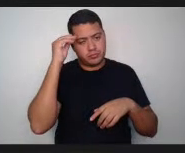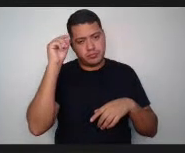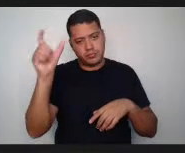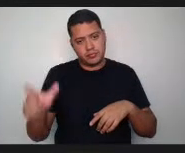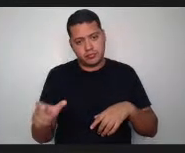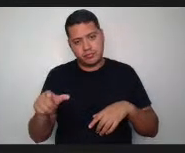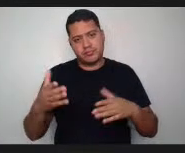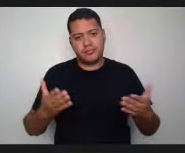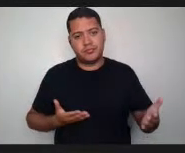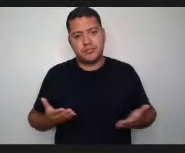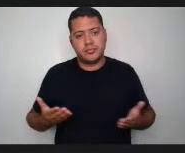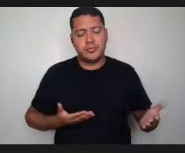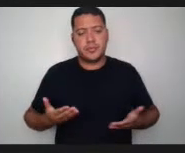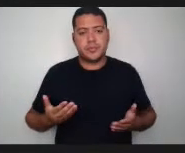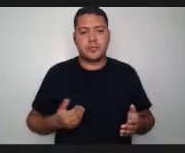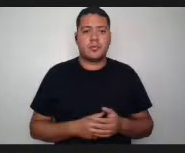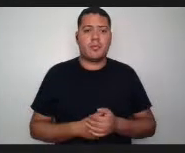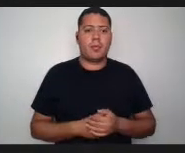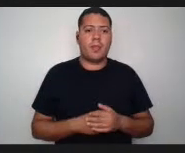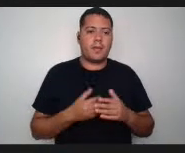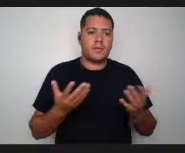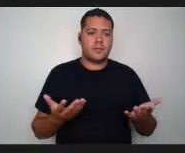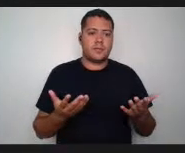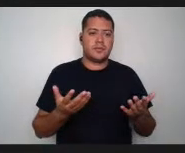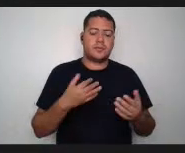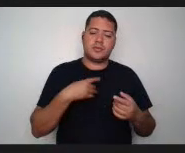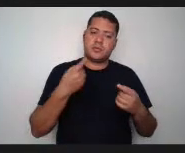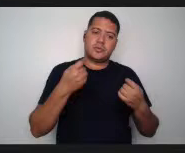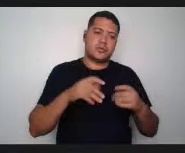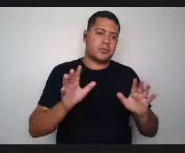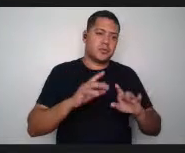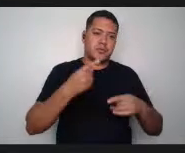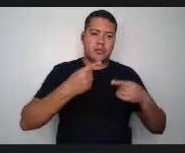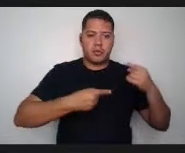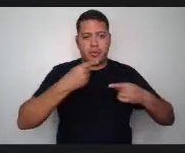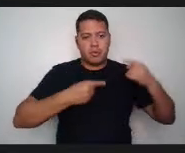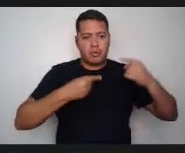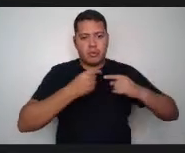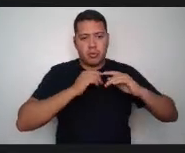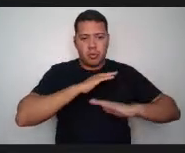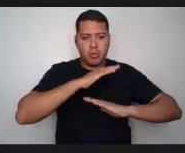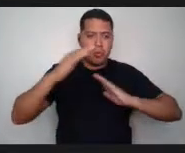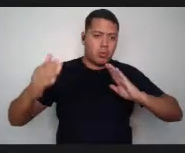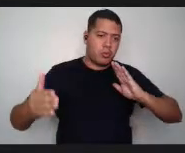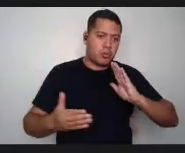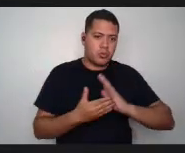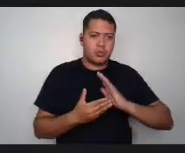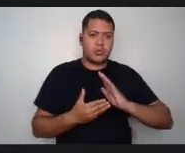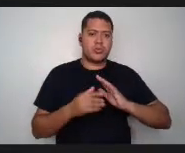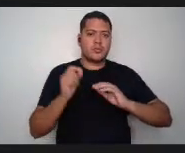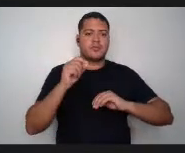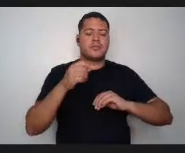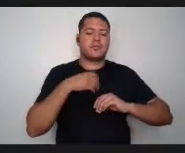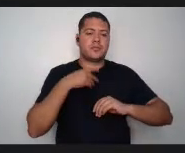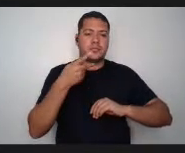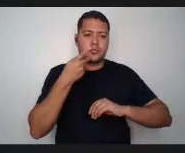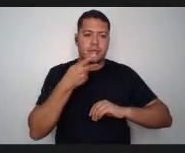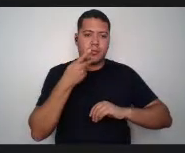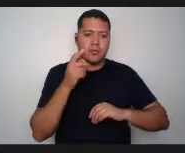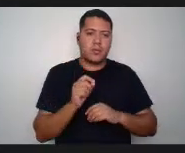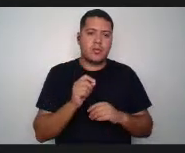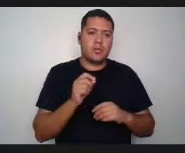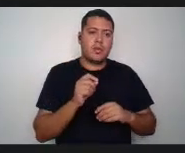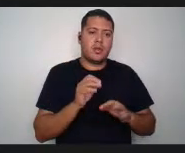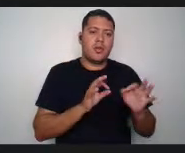blames workers for their illnesses. Of course, I'm not going to get into details about